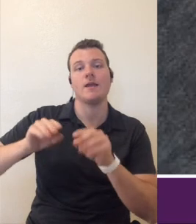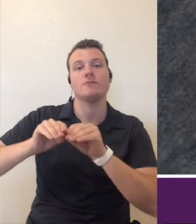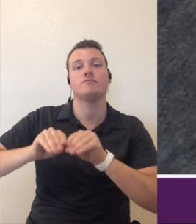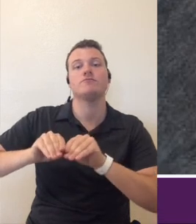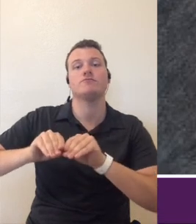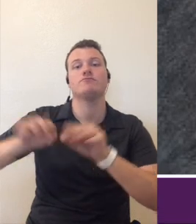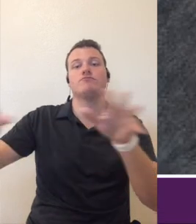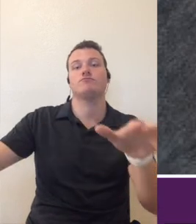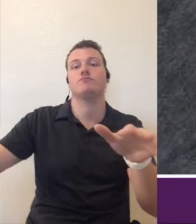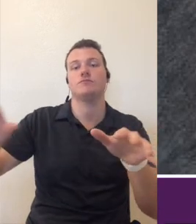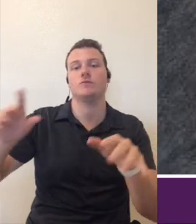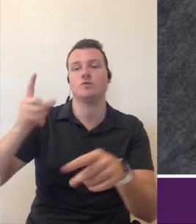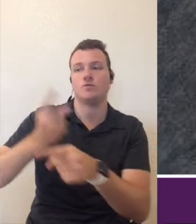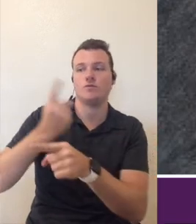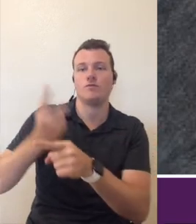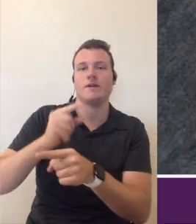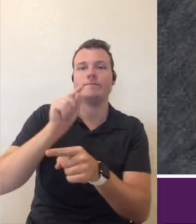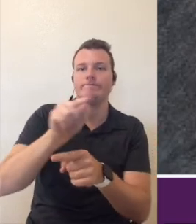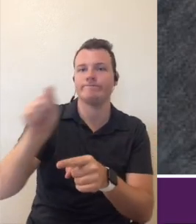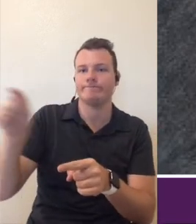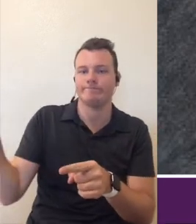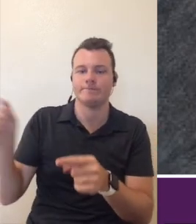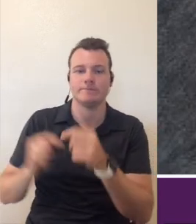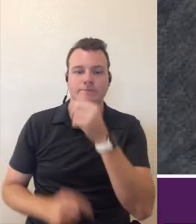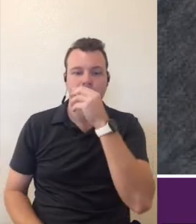referrals and getting your name out